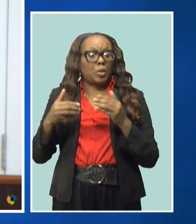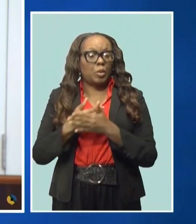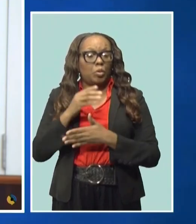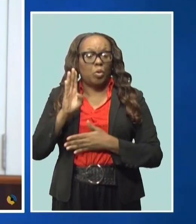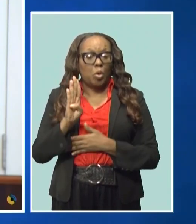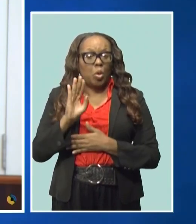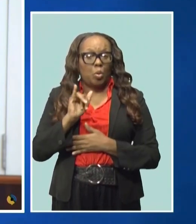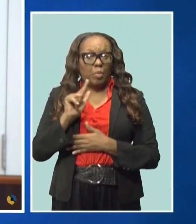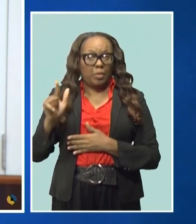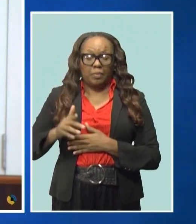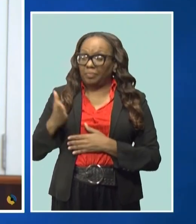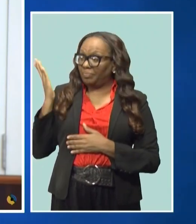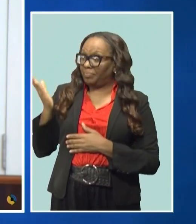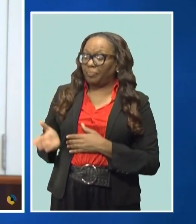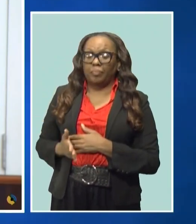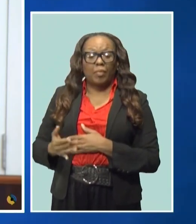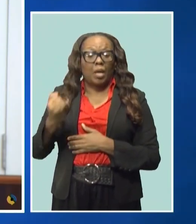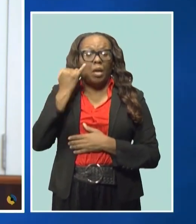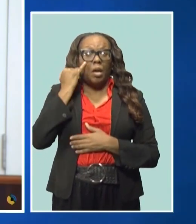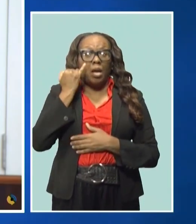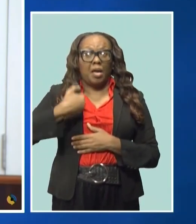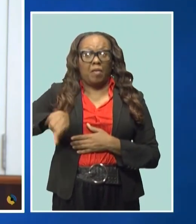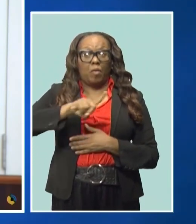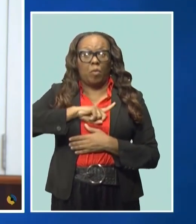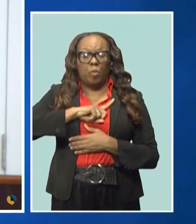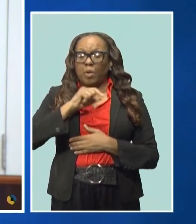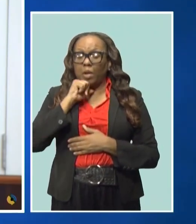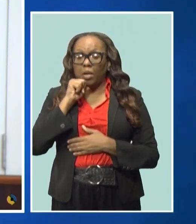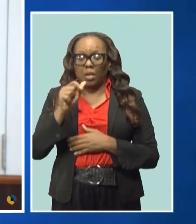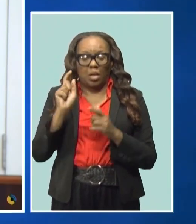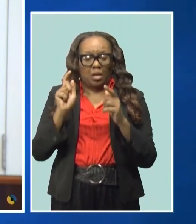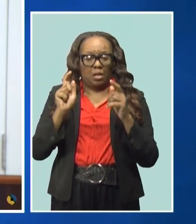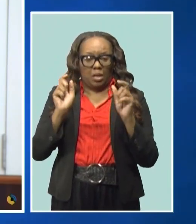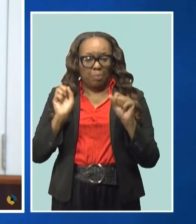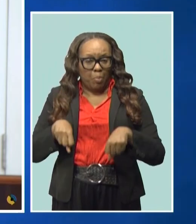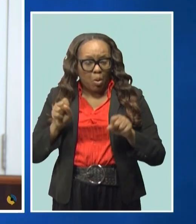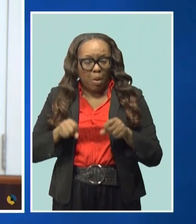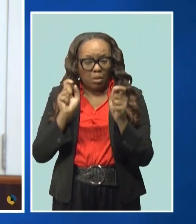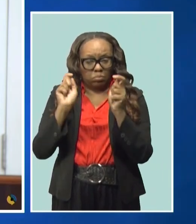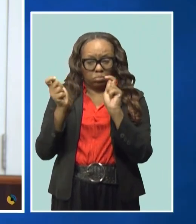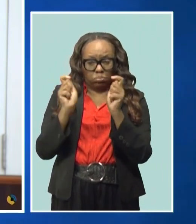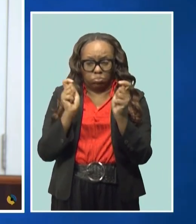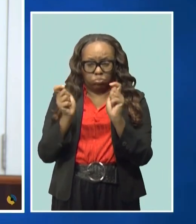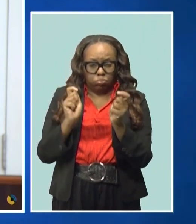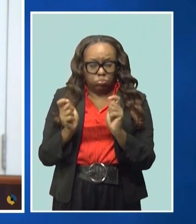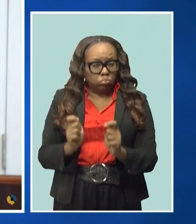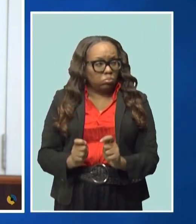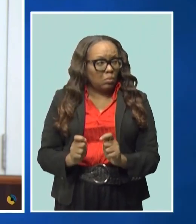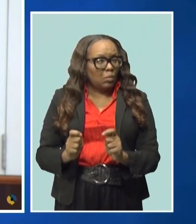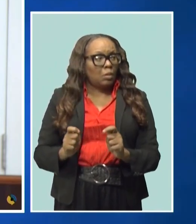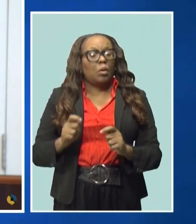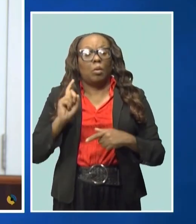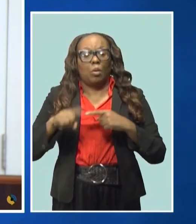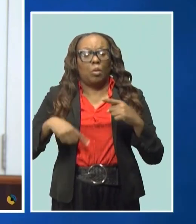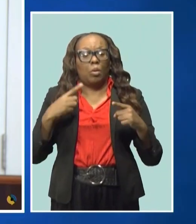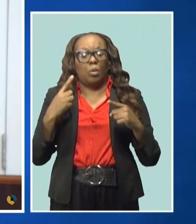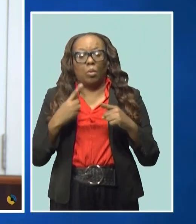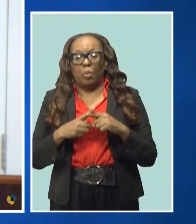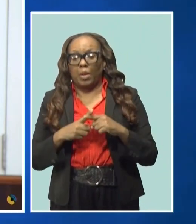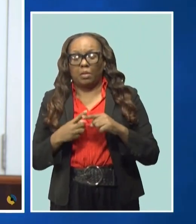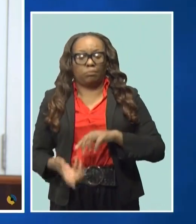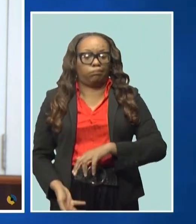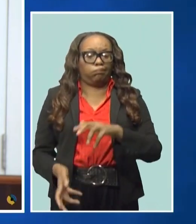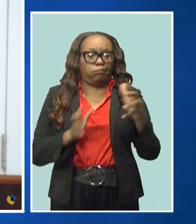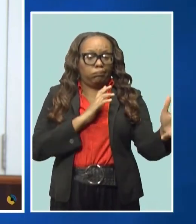of adapting and becoming resilient, then the loss and damage that we face will be